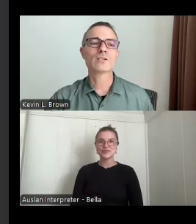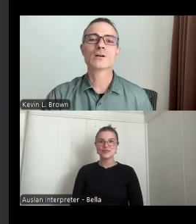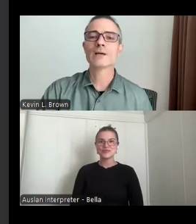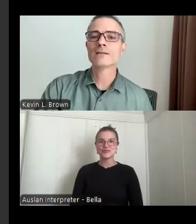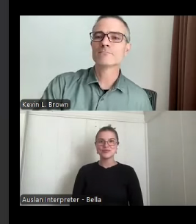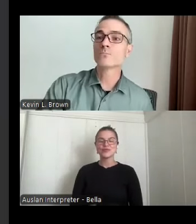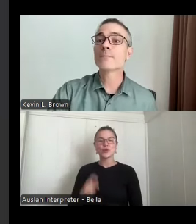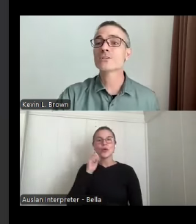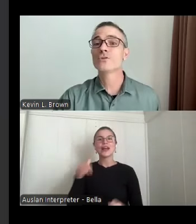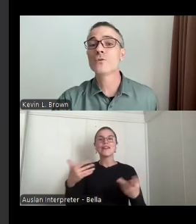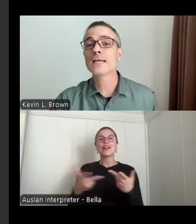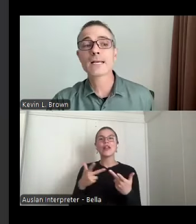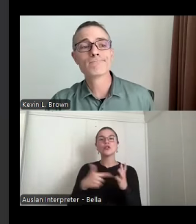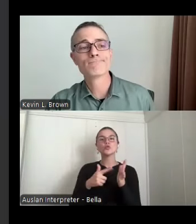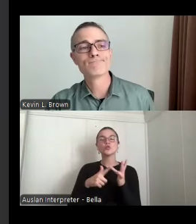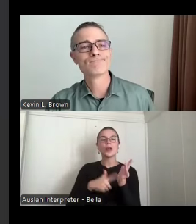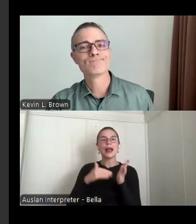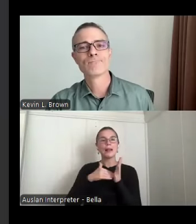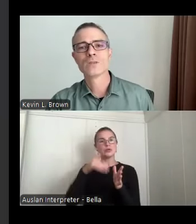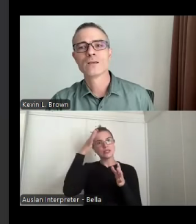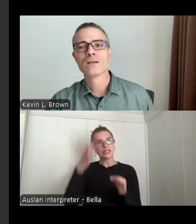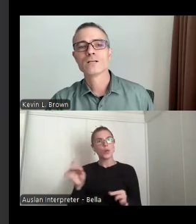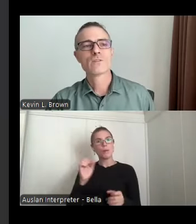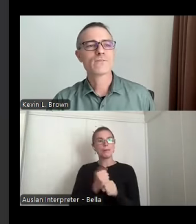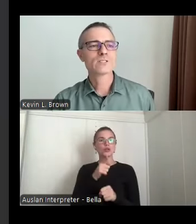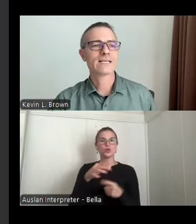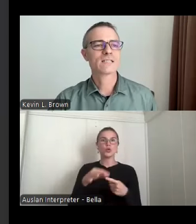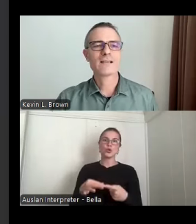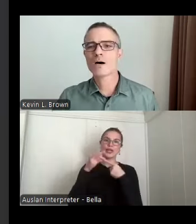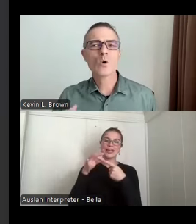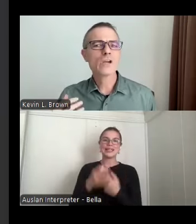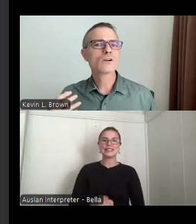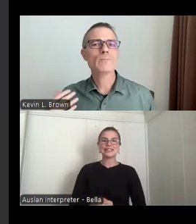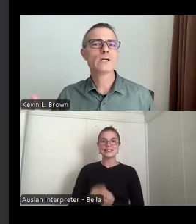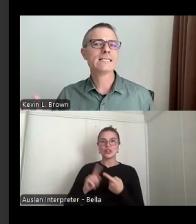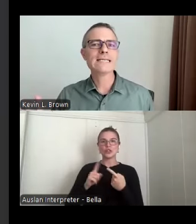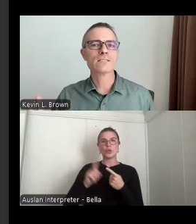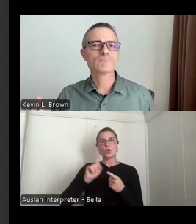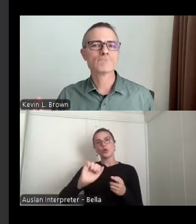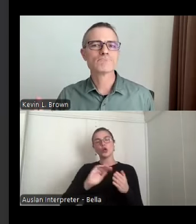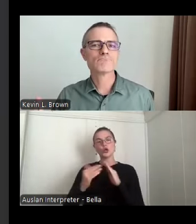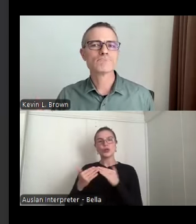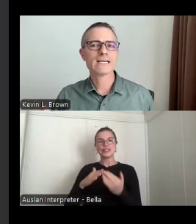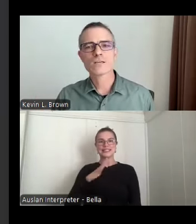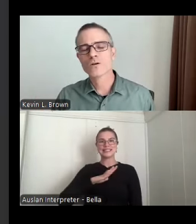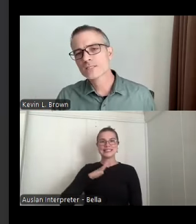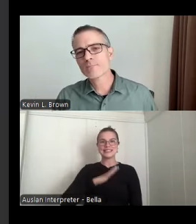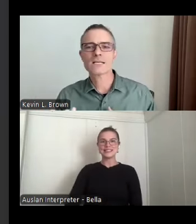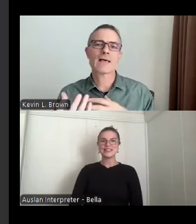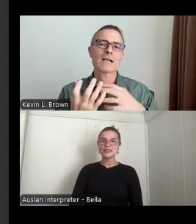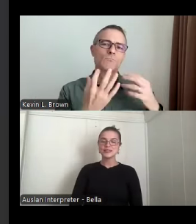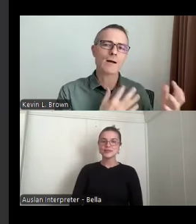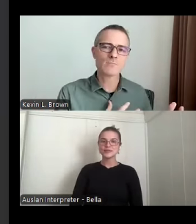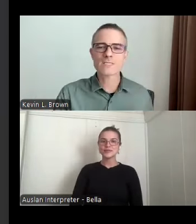help you determine what makes you unique. So the first thing is to think about what your community needs. And so this is